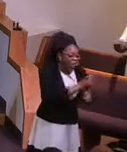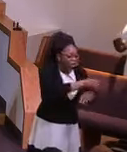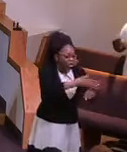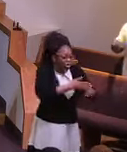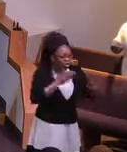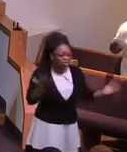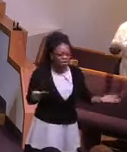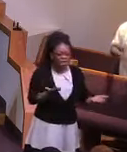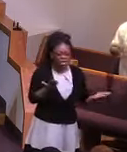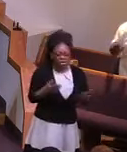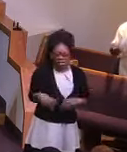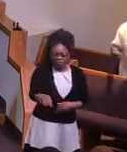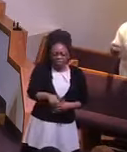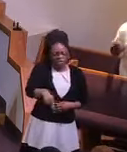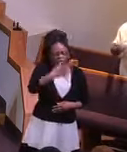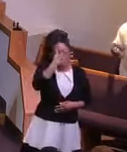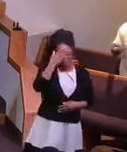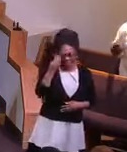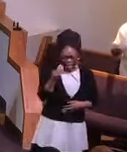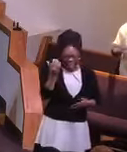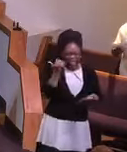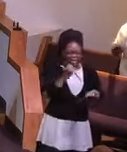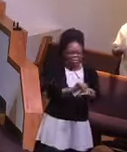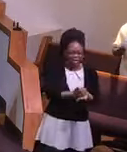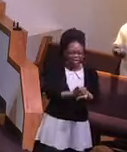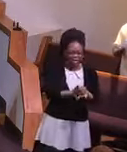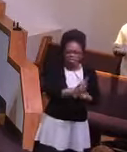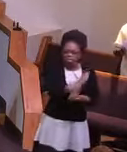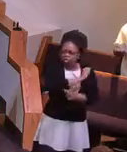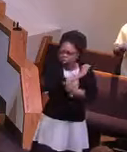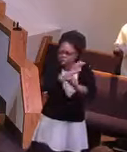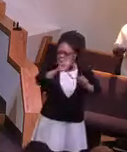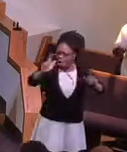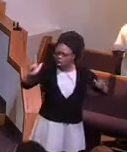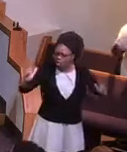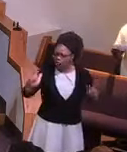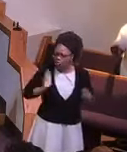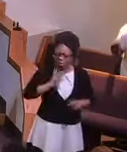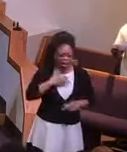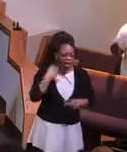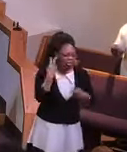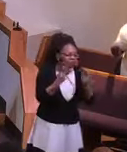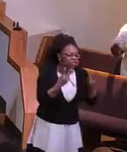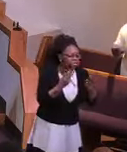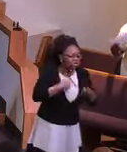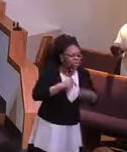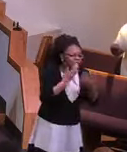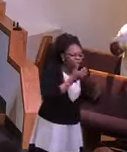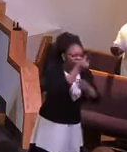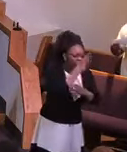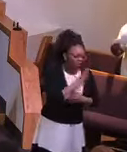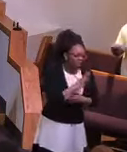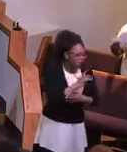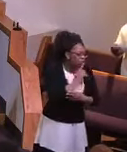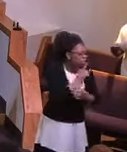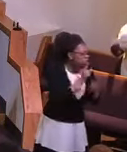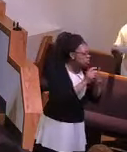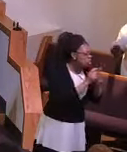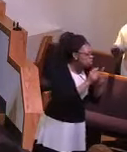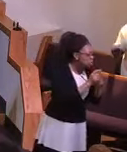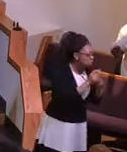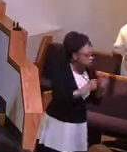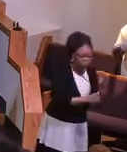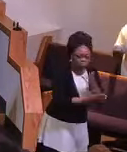And for those that forget, amen. And to all of you, to our visitors, we thank God. There is a word